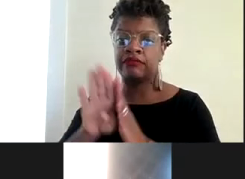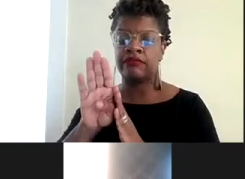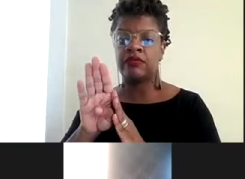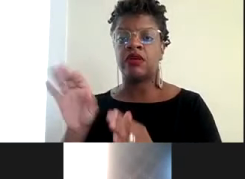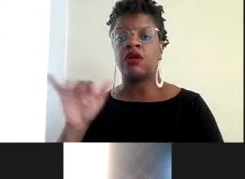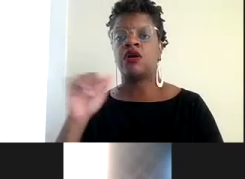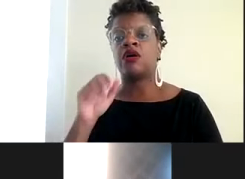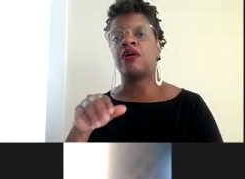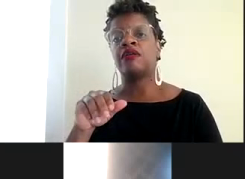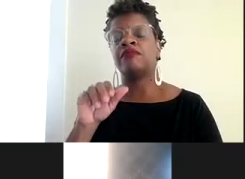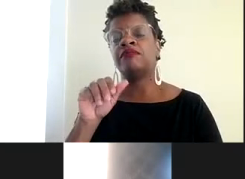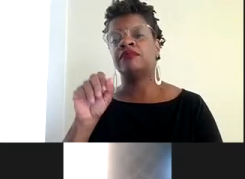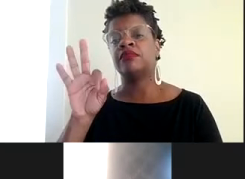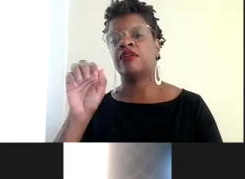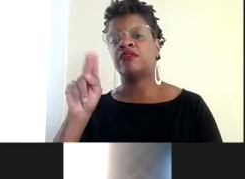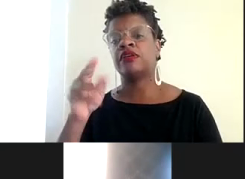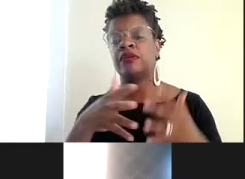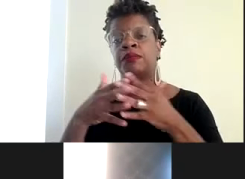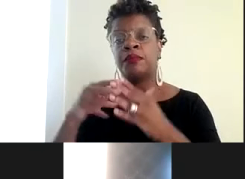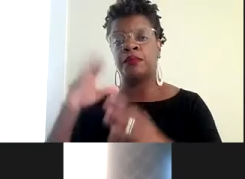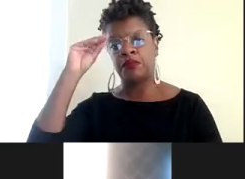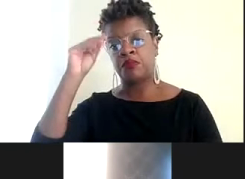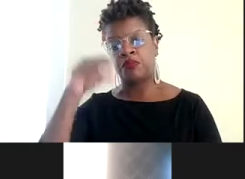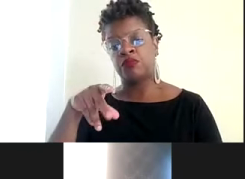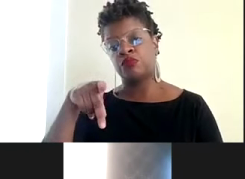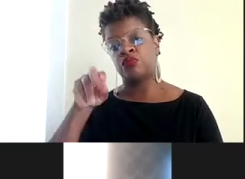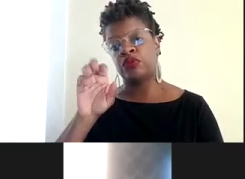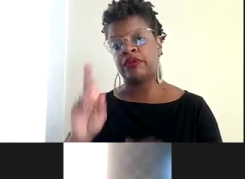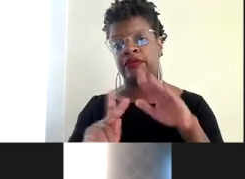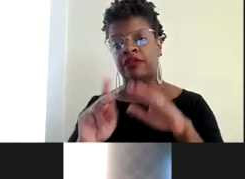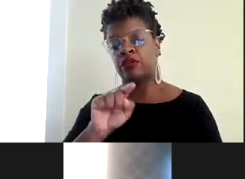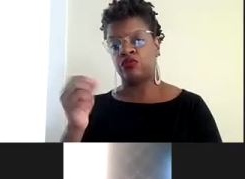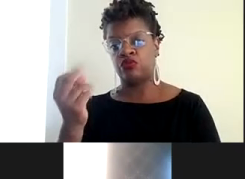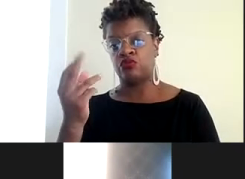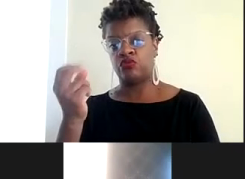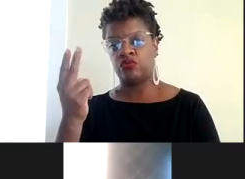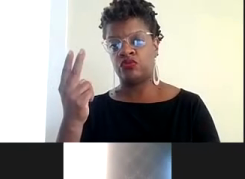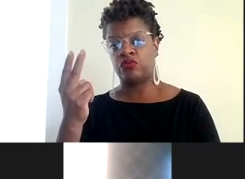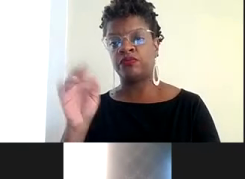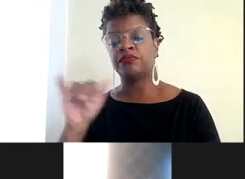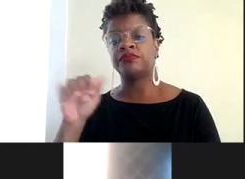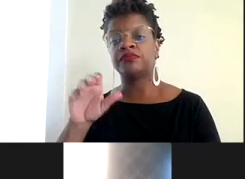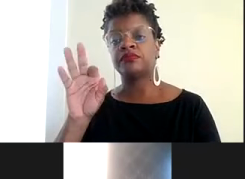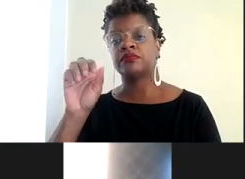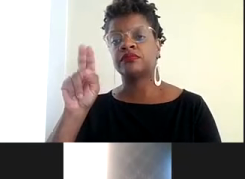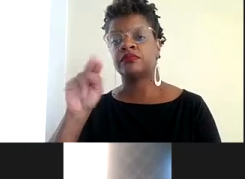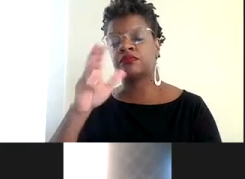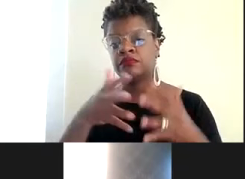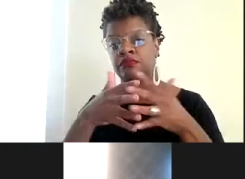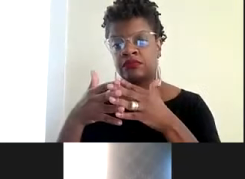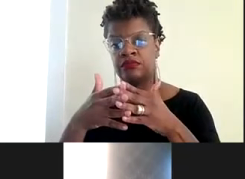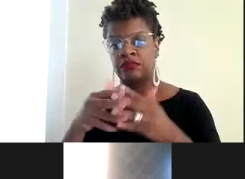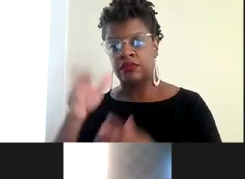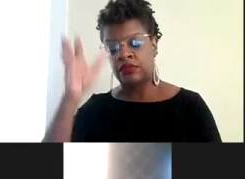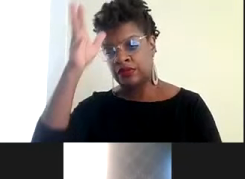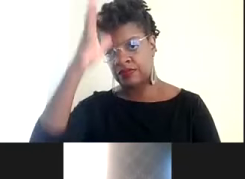and African American boys pre-K through 12, African American males as early childhood teachers, and